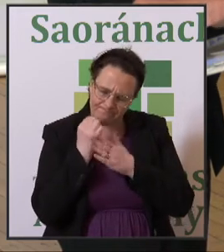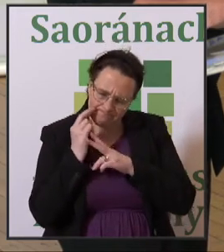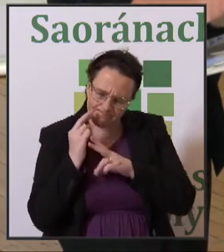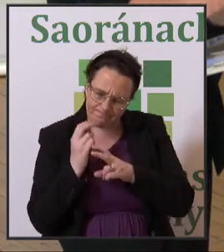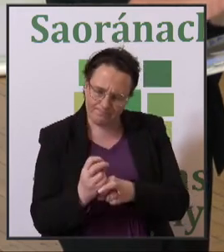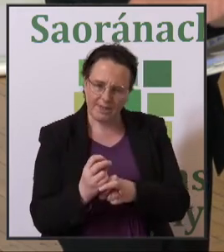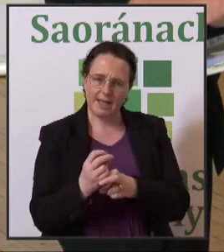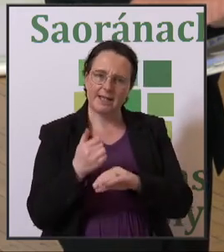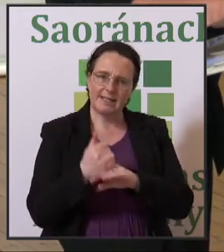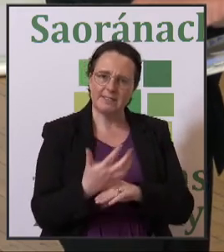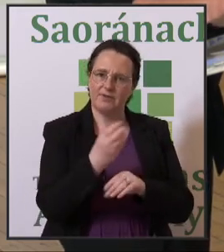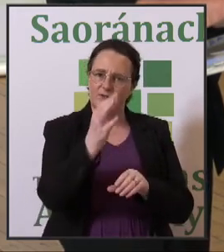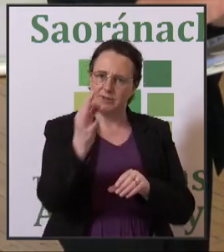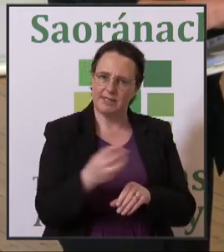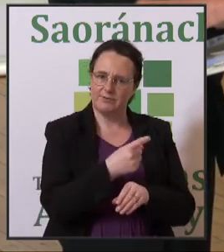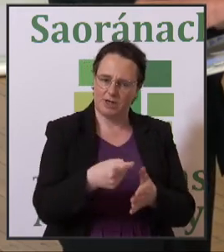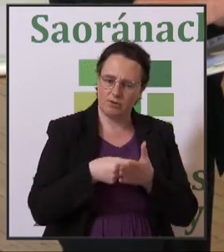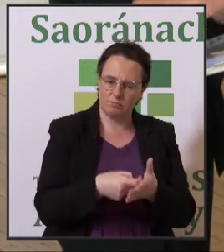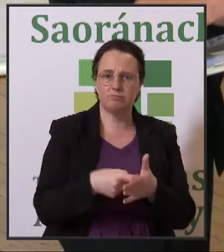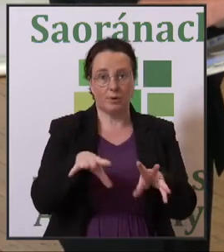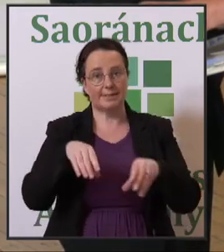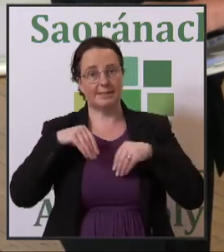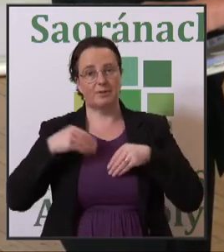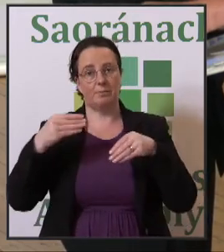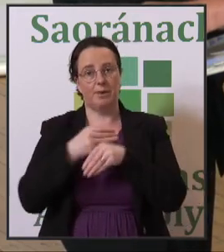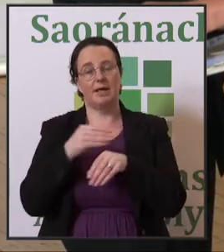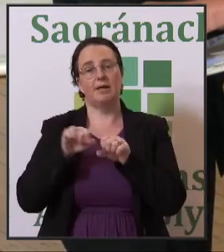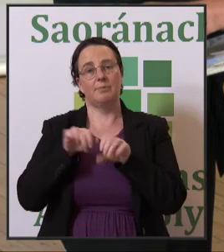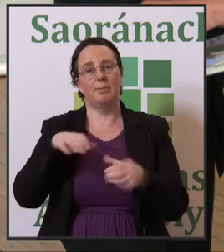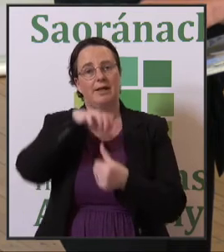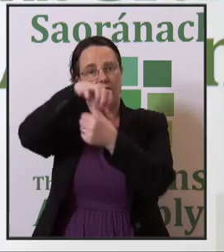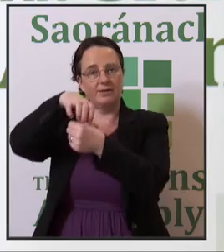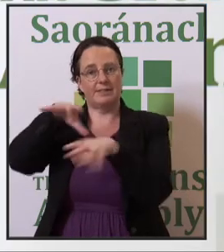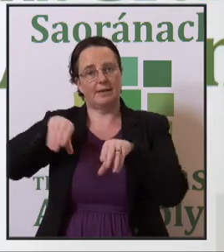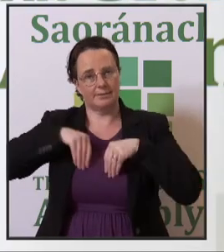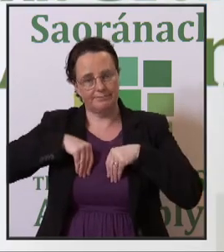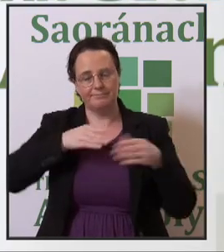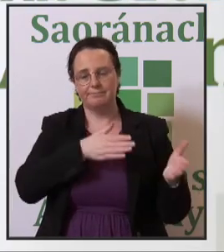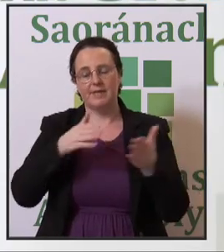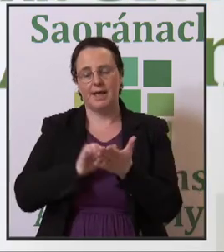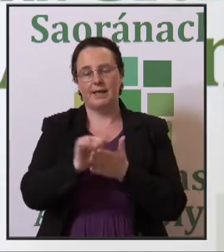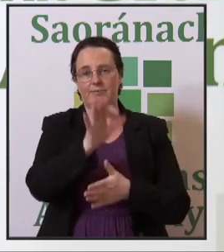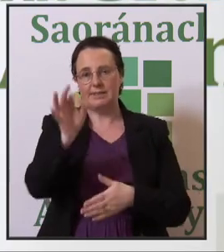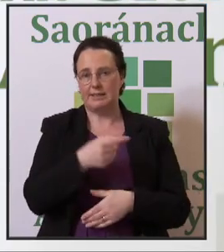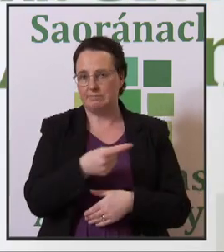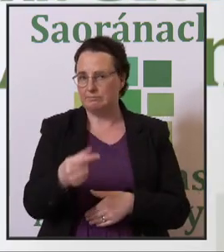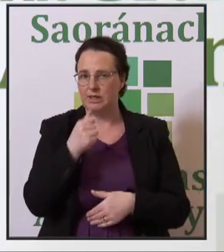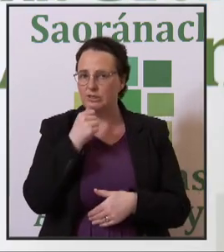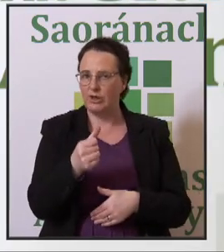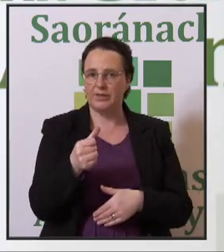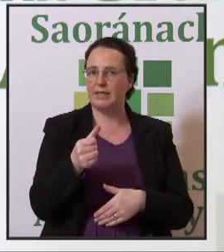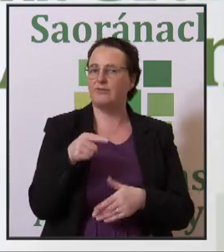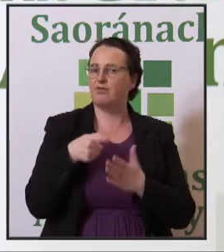of the participants' recommendations were accepted by the public authorities. 11% of them had none of their